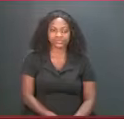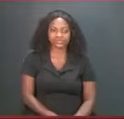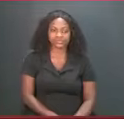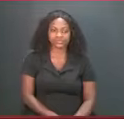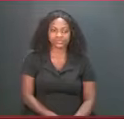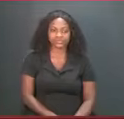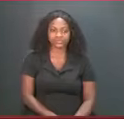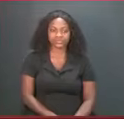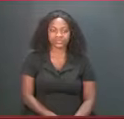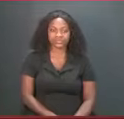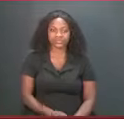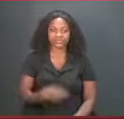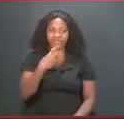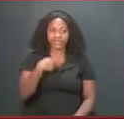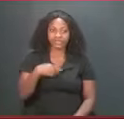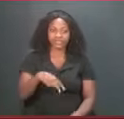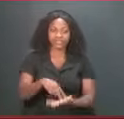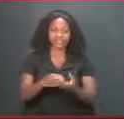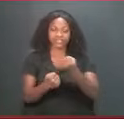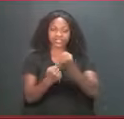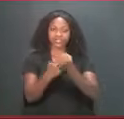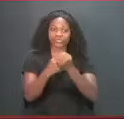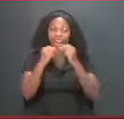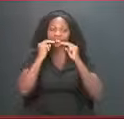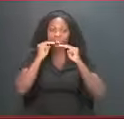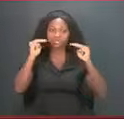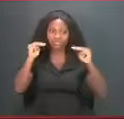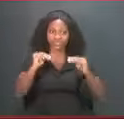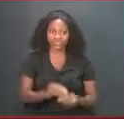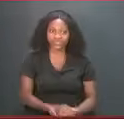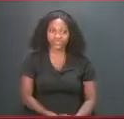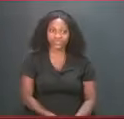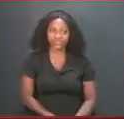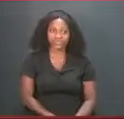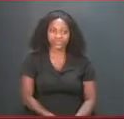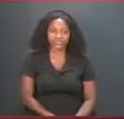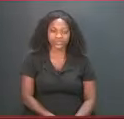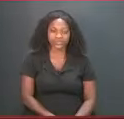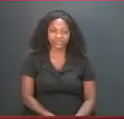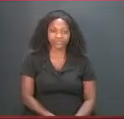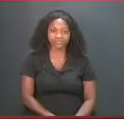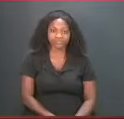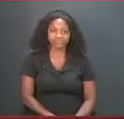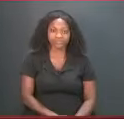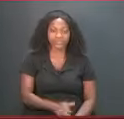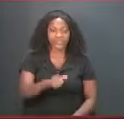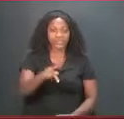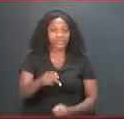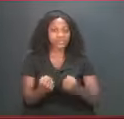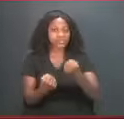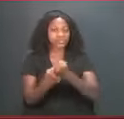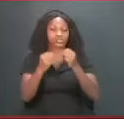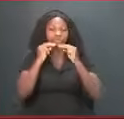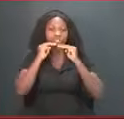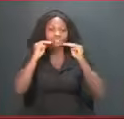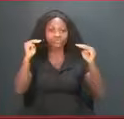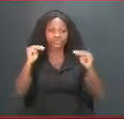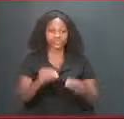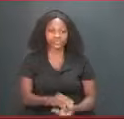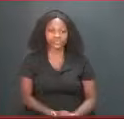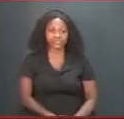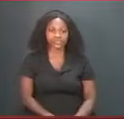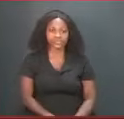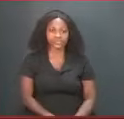Mr. Speaker, I rise to second the motion. Any seconder. We will